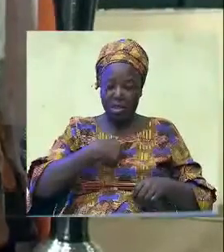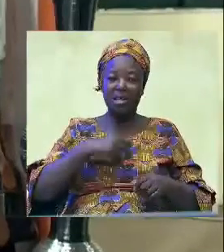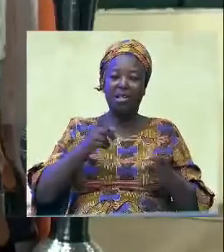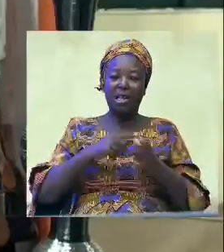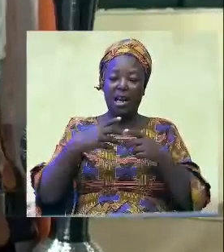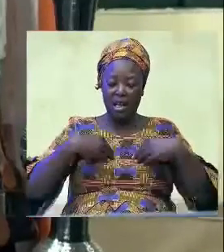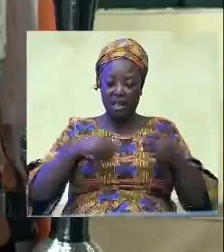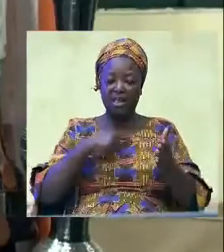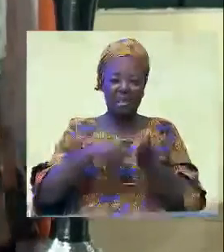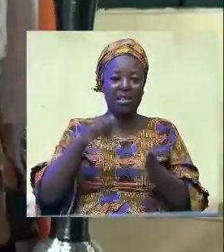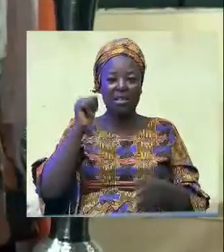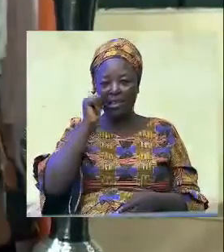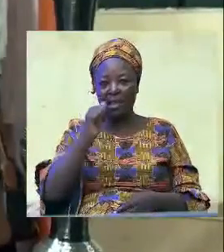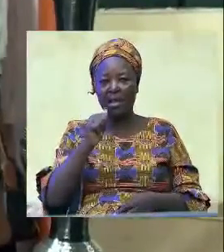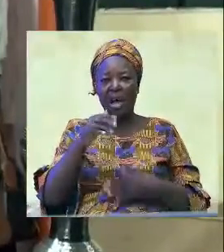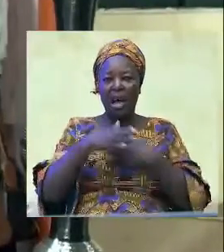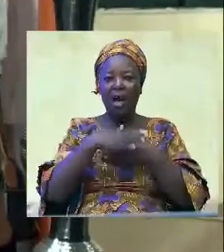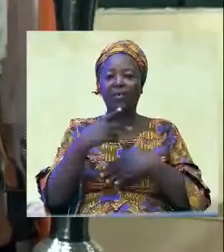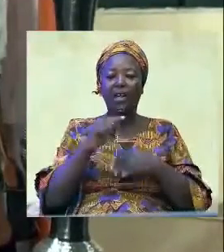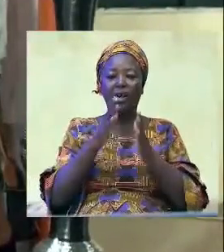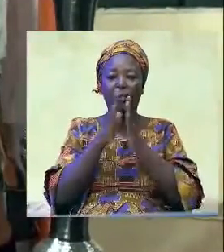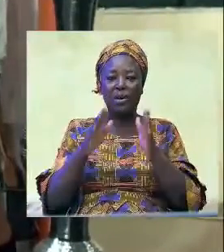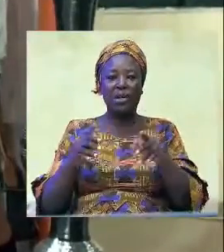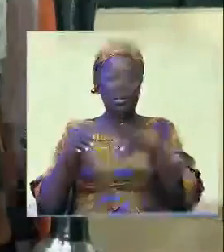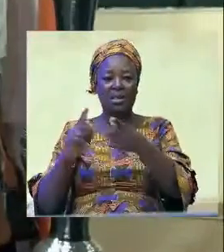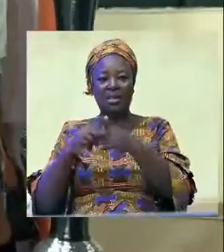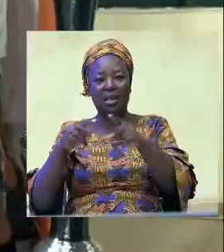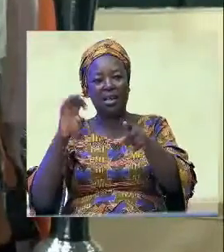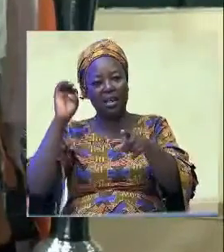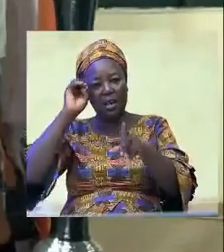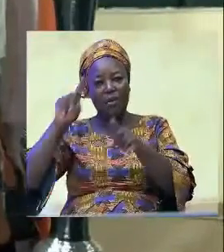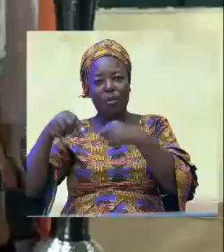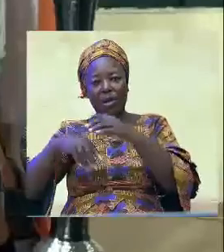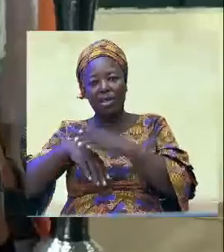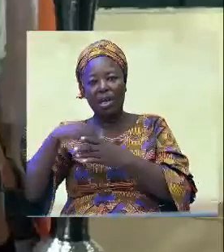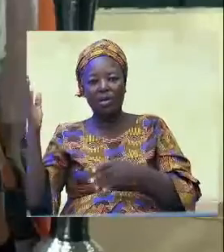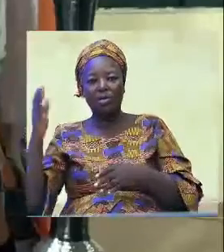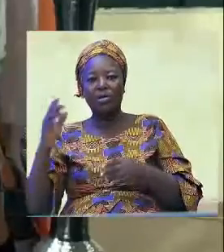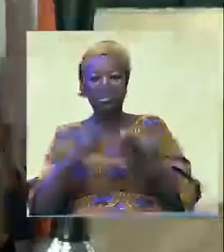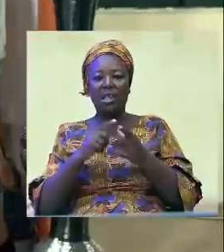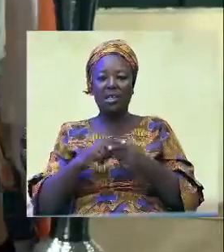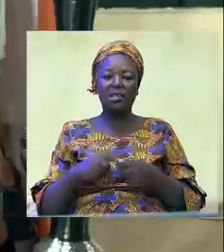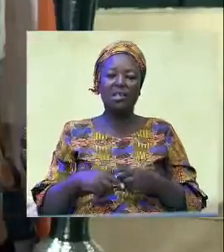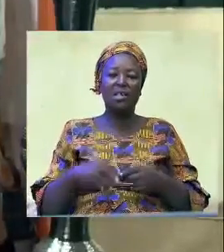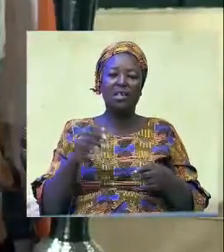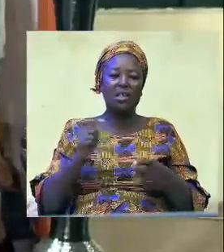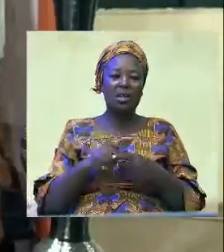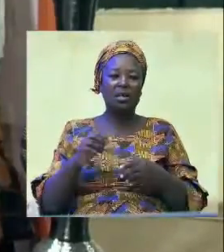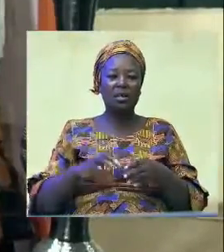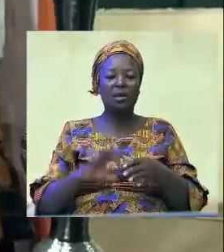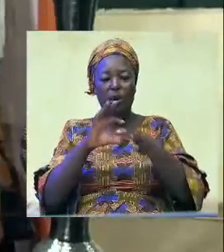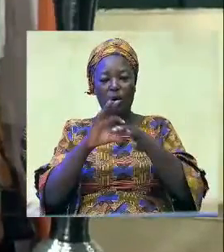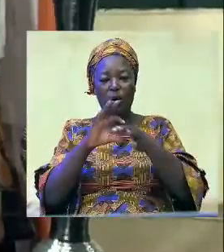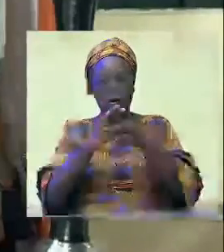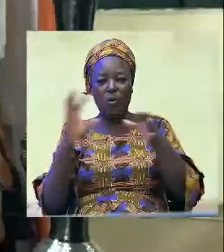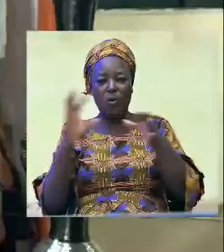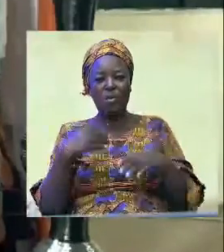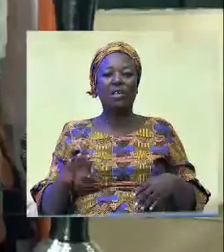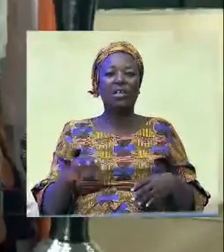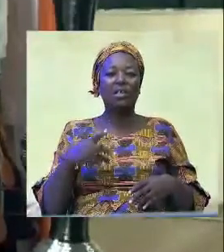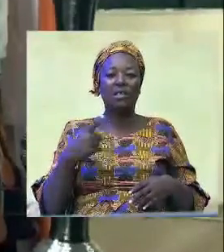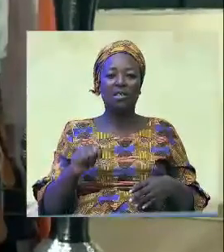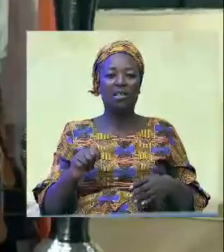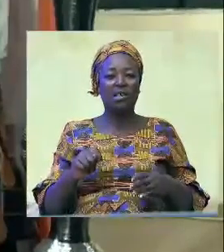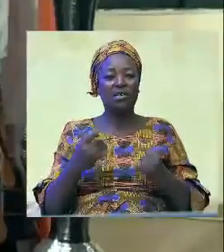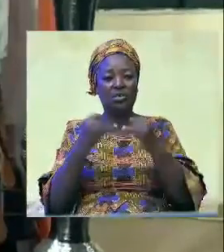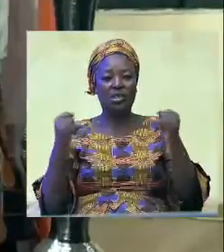as you have healed me, you will heal this girl. You will heal this girl. After the prayer, they say, check up. I went outside. I lose the chain